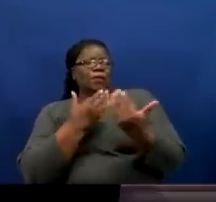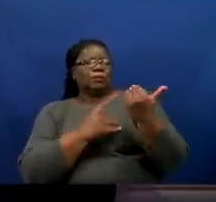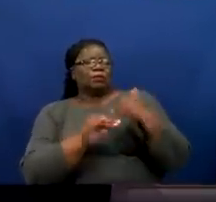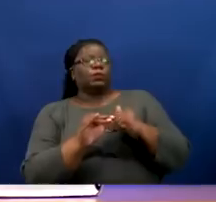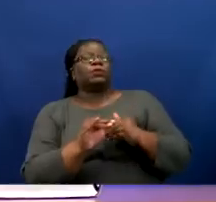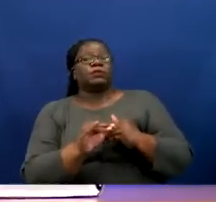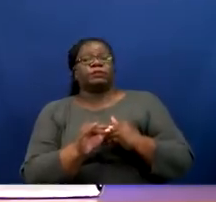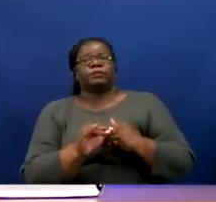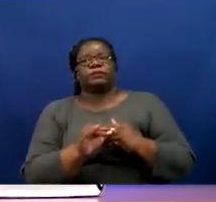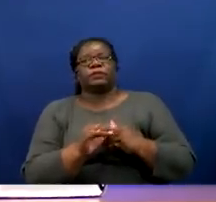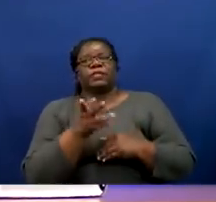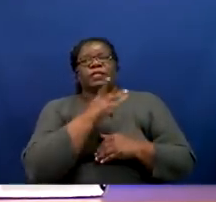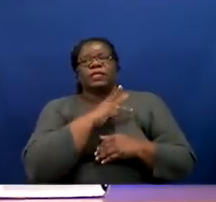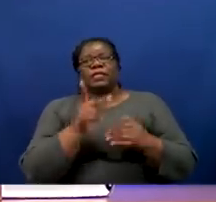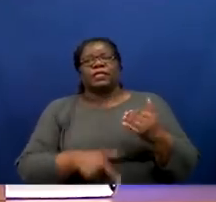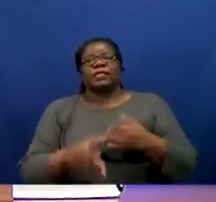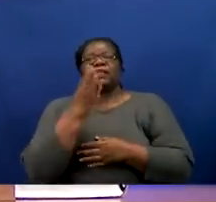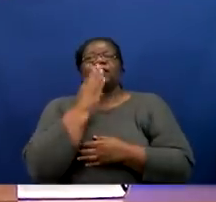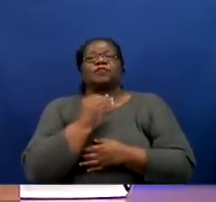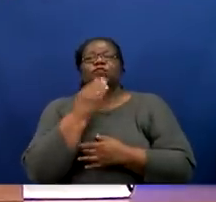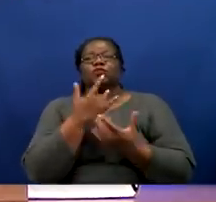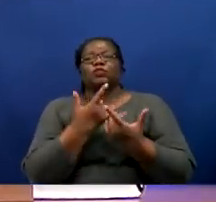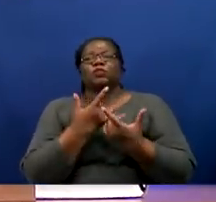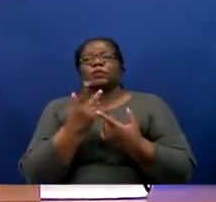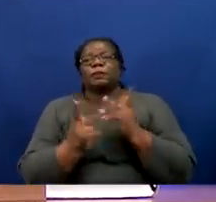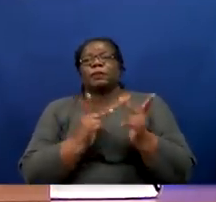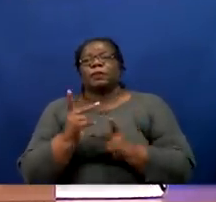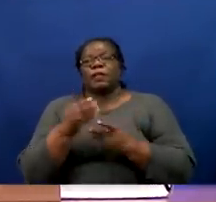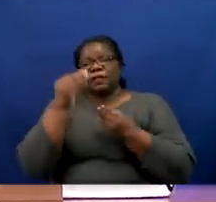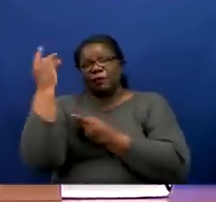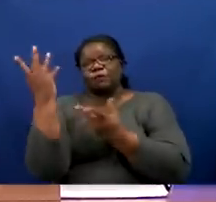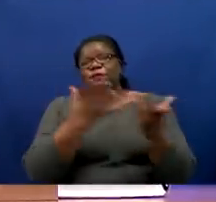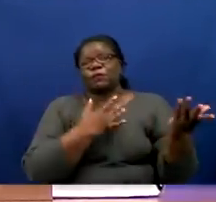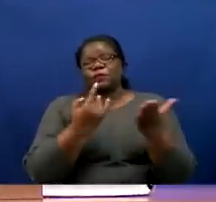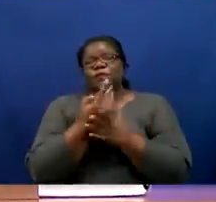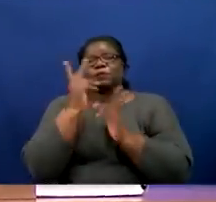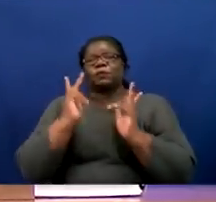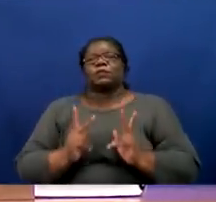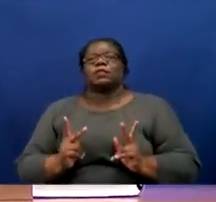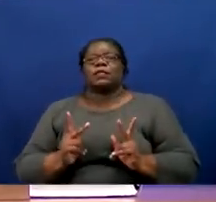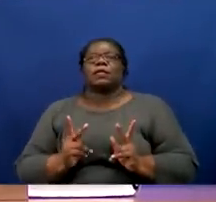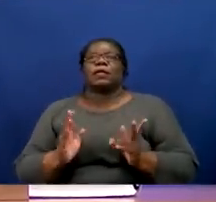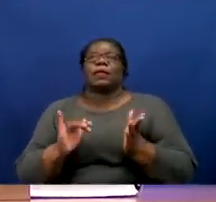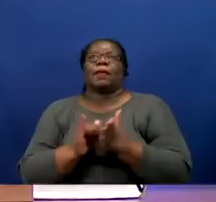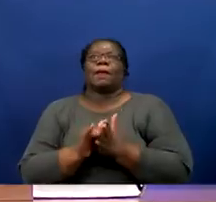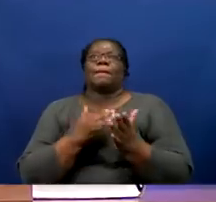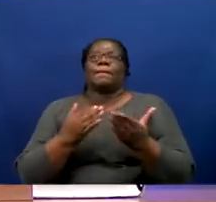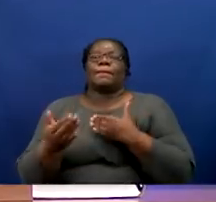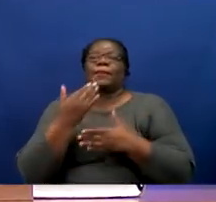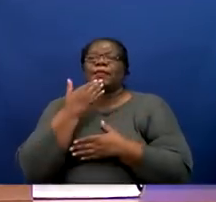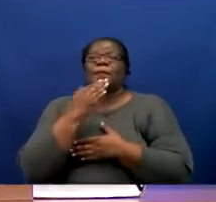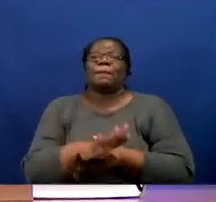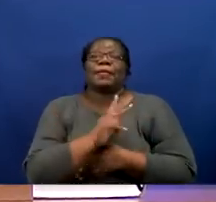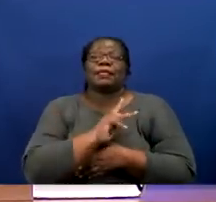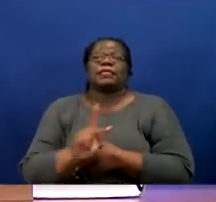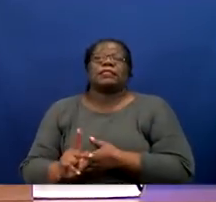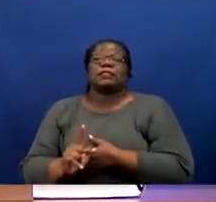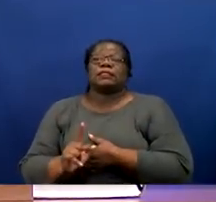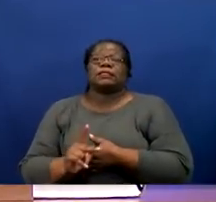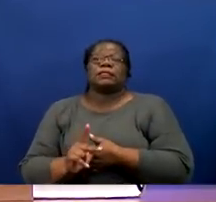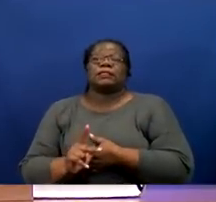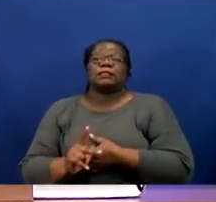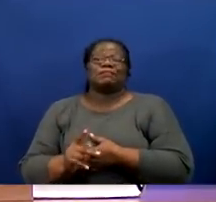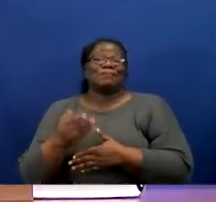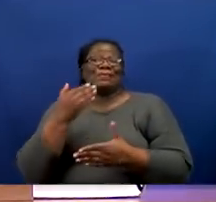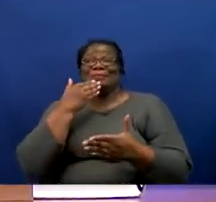born King of the Jews? And I came to tell somebody, there may have been some bad kings, there may have been some